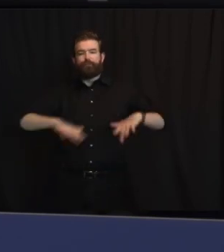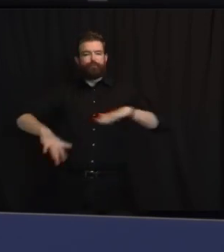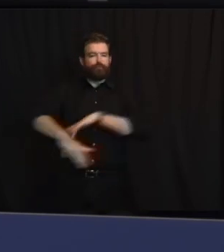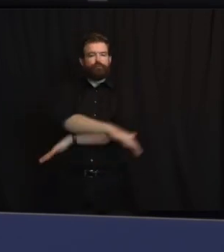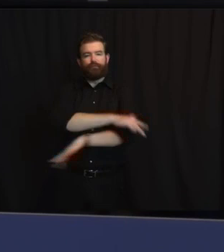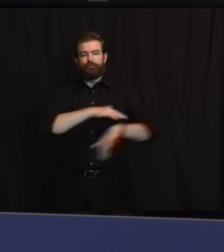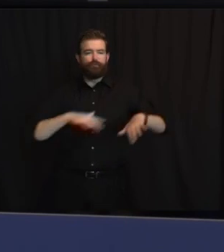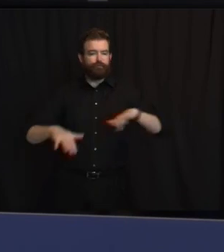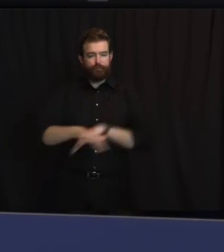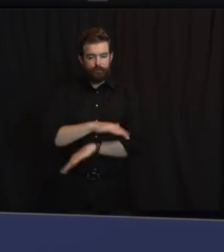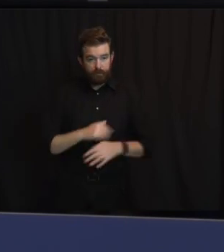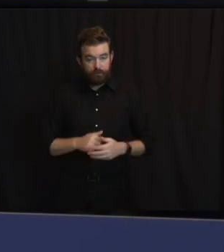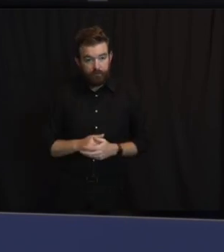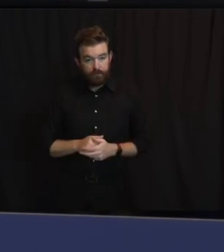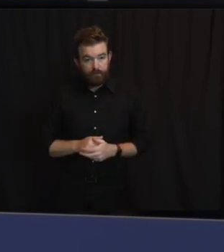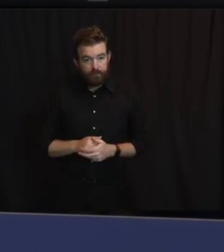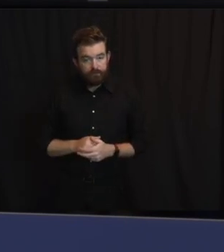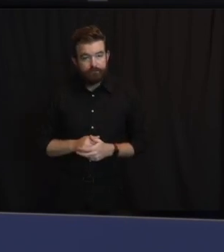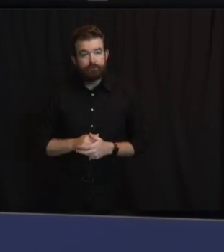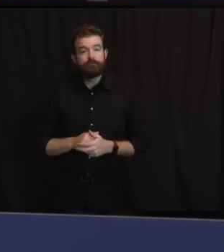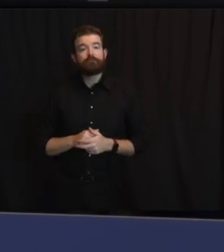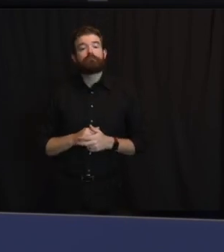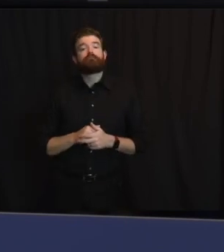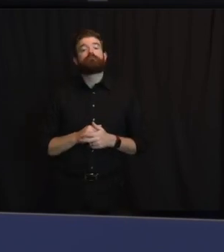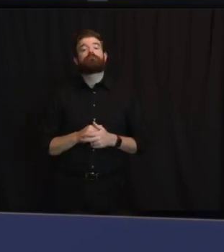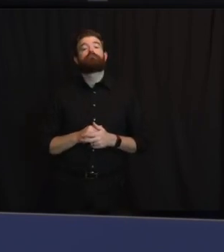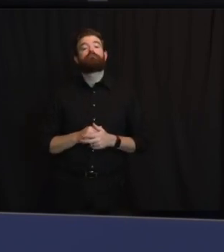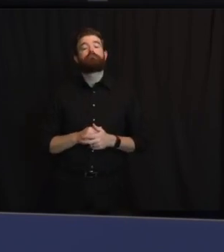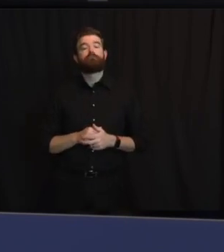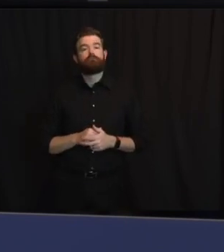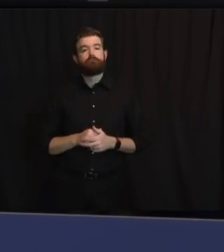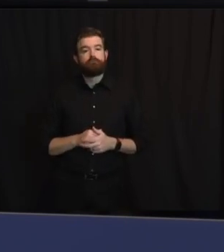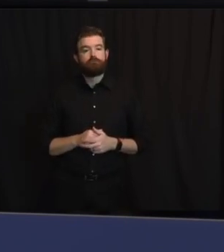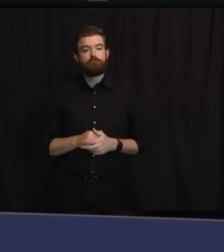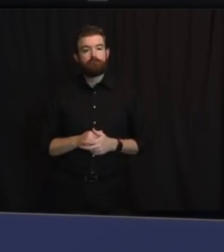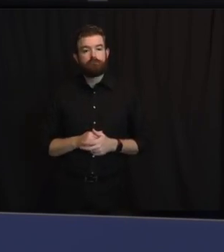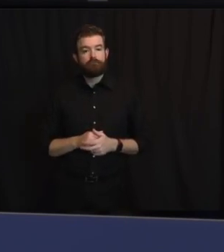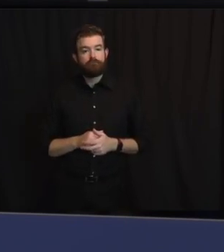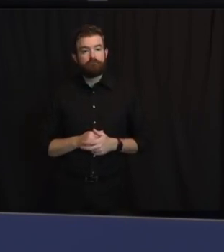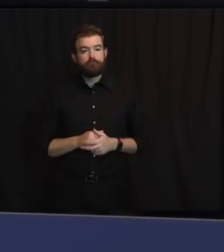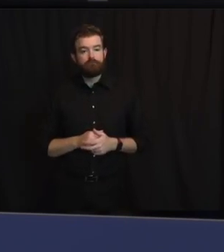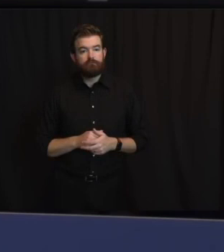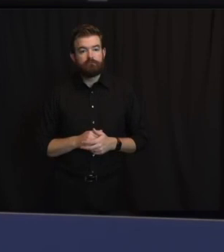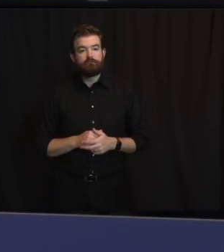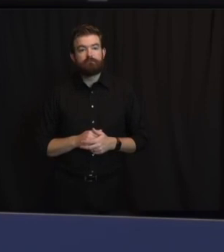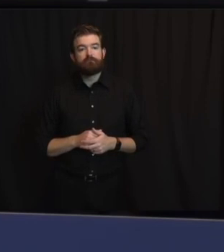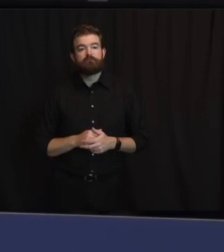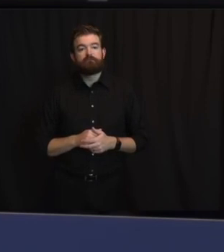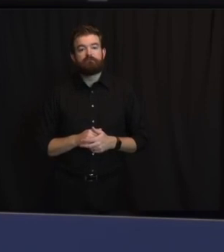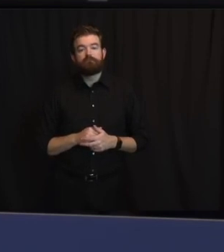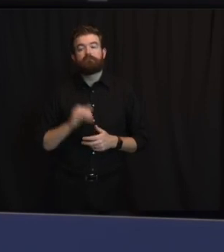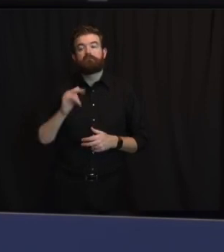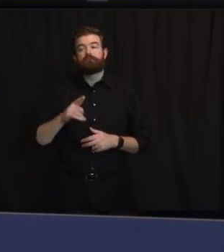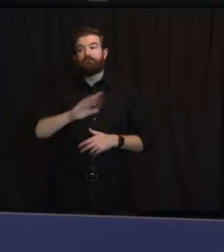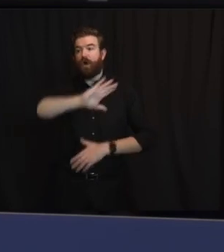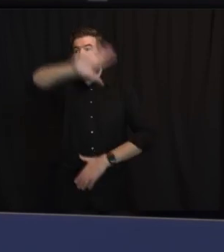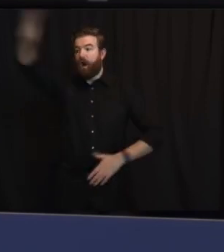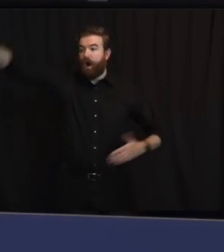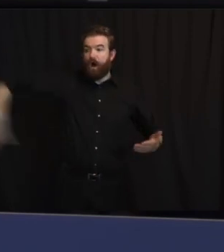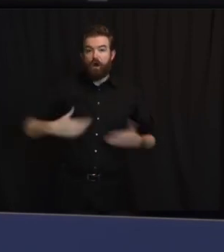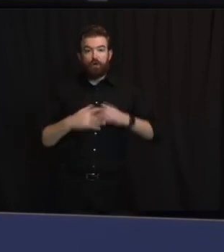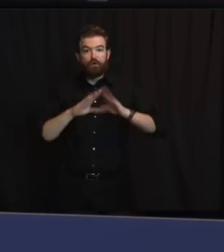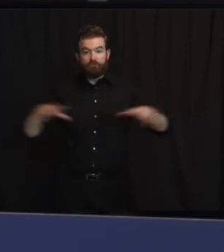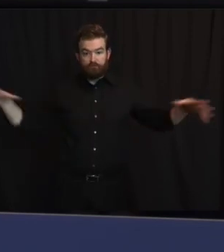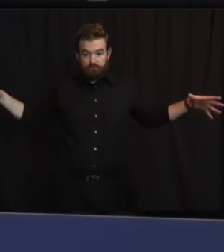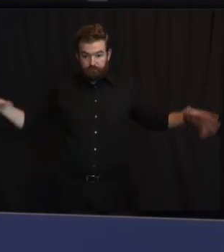that cohorts remain intact. During any busing, social distancing must be maintained between riders and drivers,